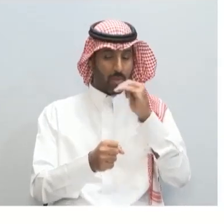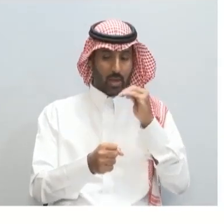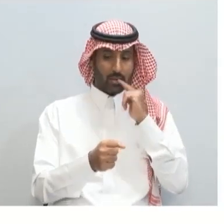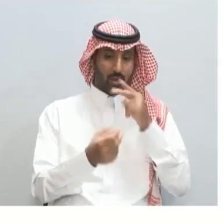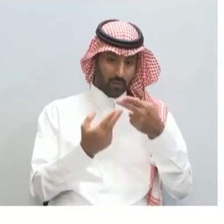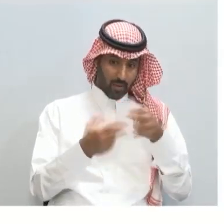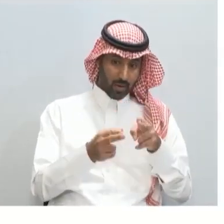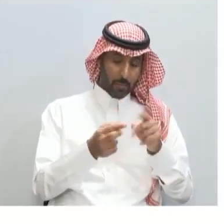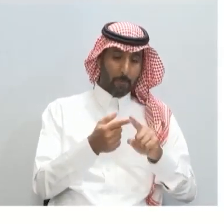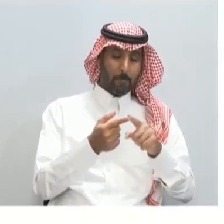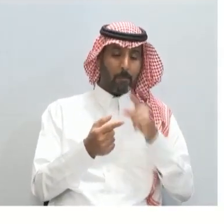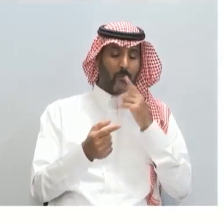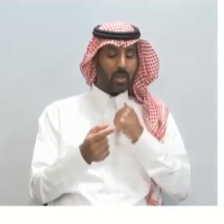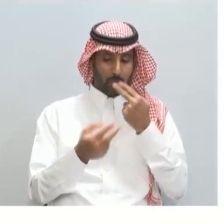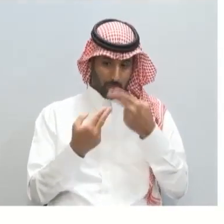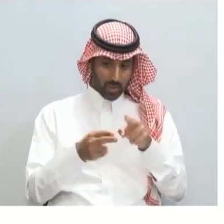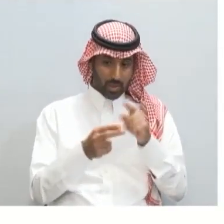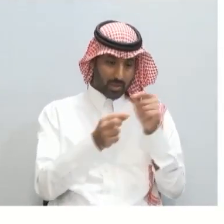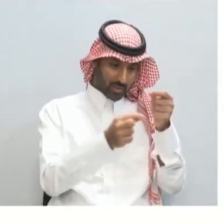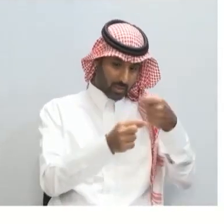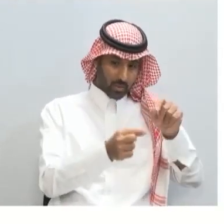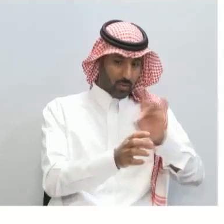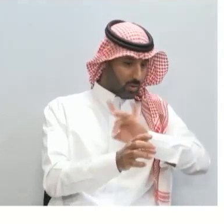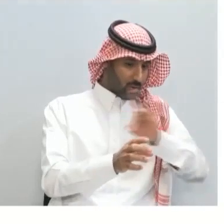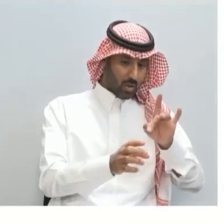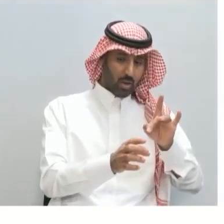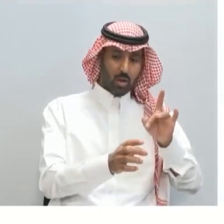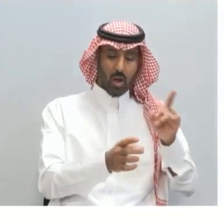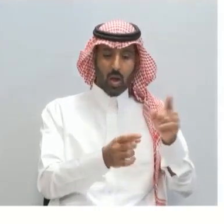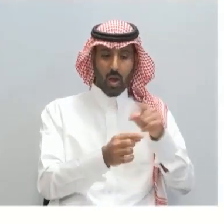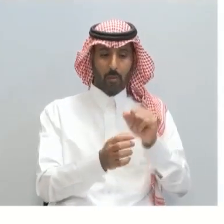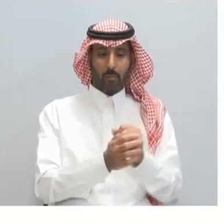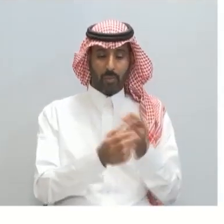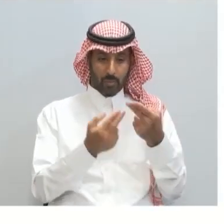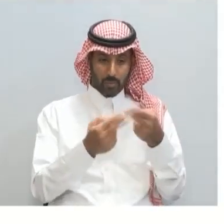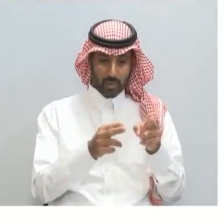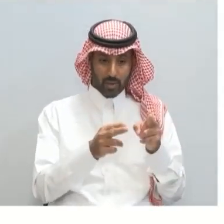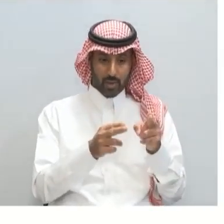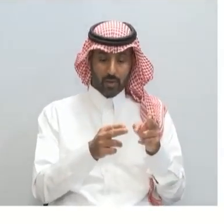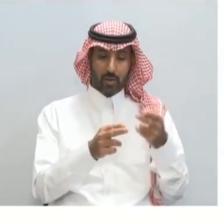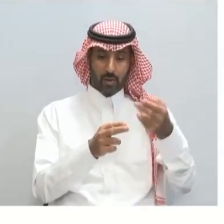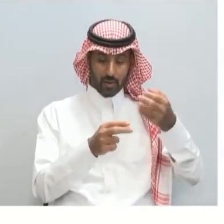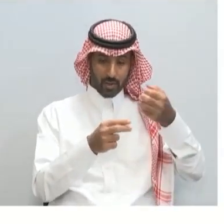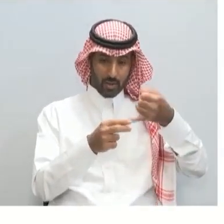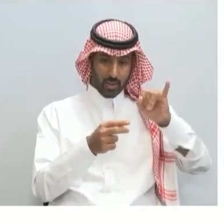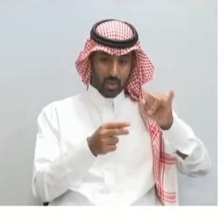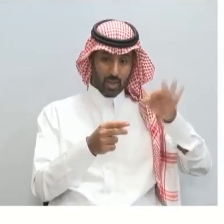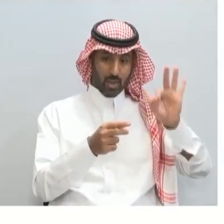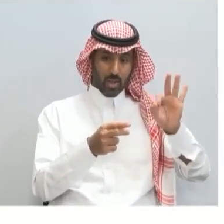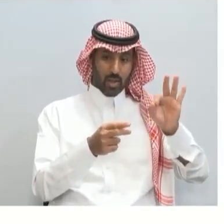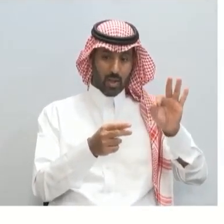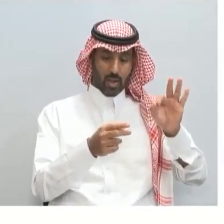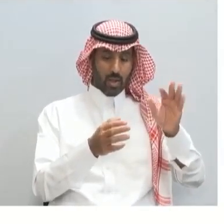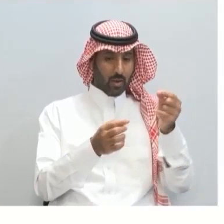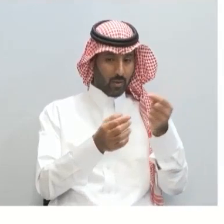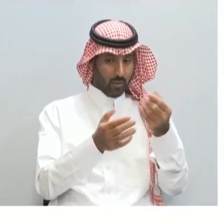result Clause don't put the comma this is whole one sentence if you begin with the if Clause when you finish the